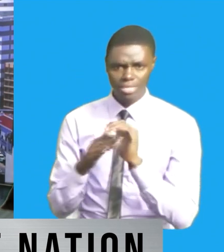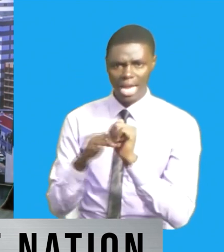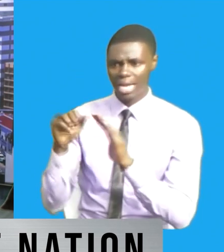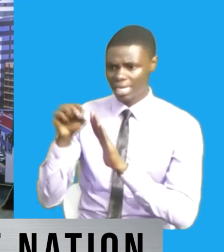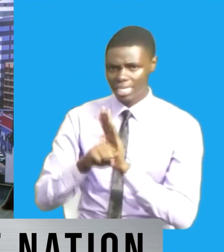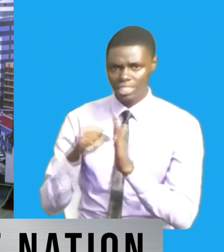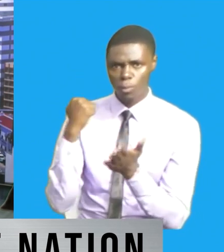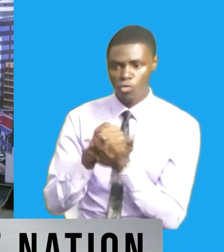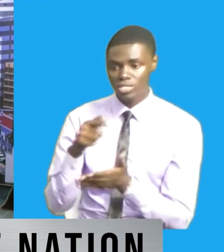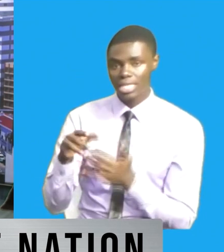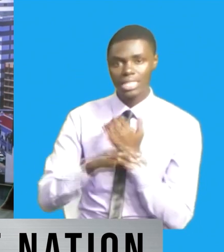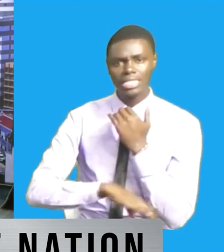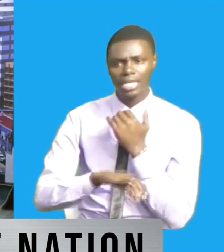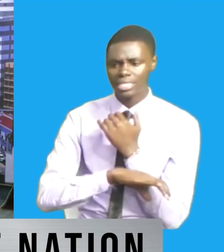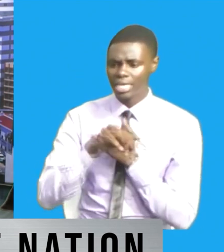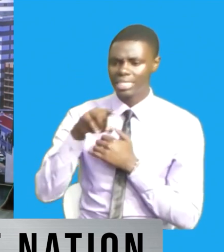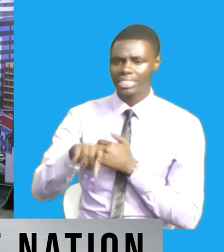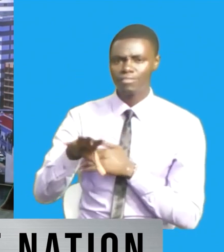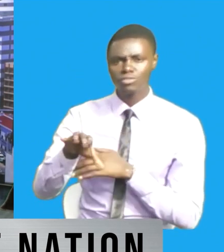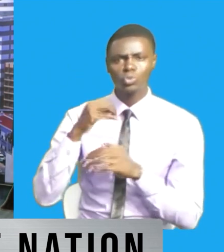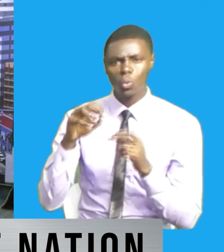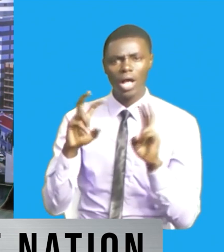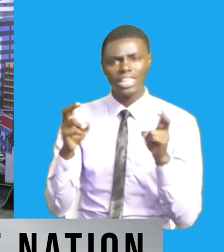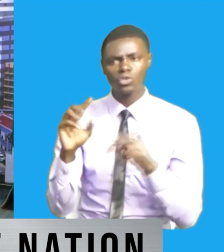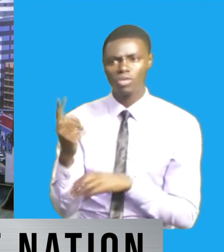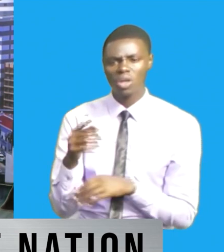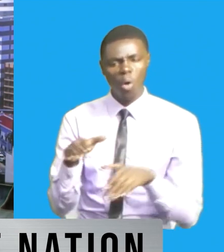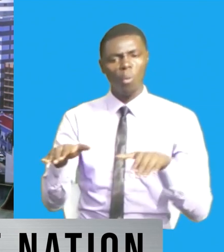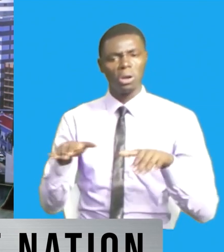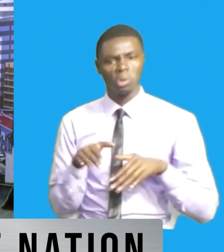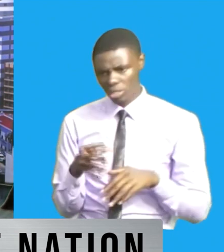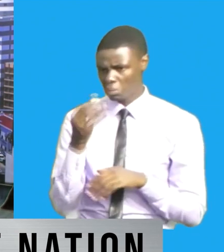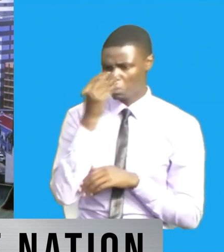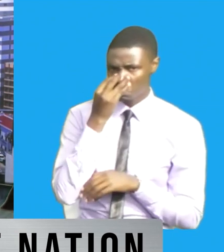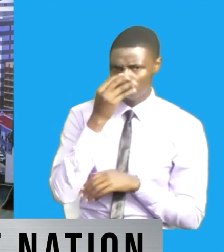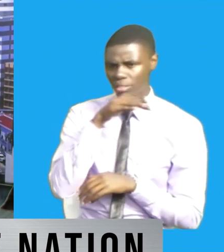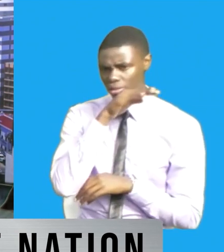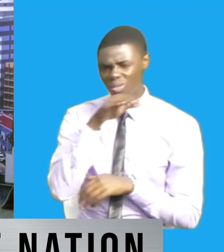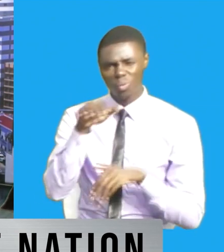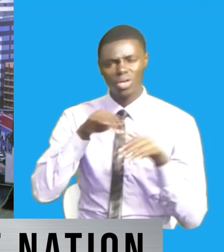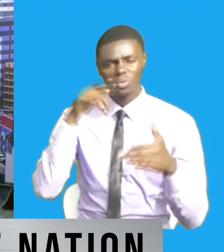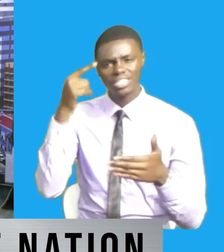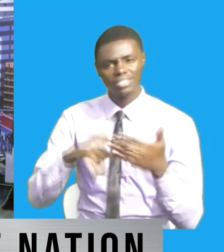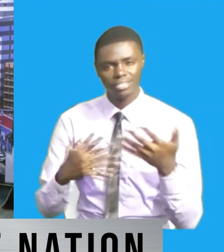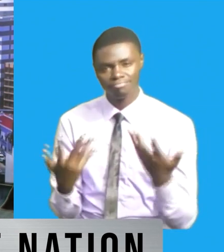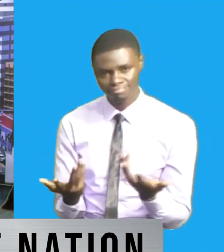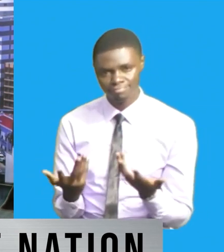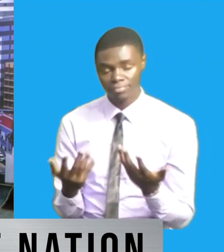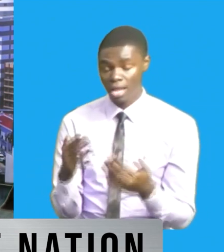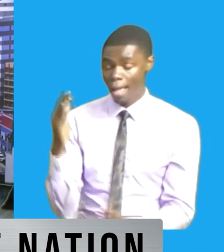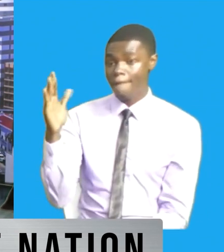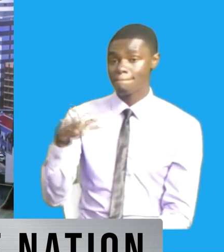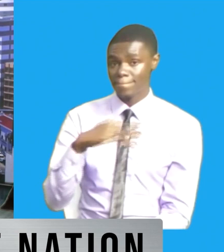office in this country, why did it not take the issue first? Mbona wanangoja waambiwe? Wanangoja nini? You know,